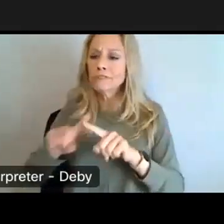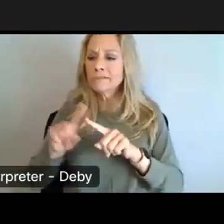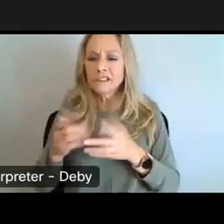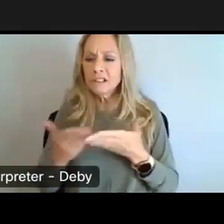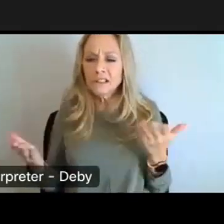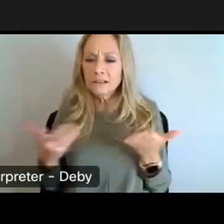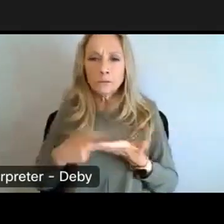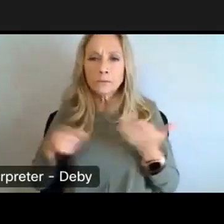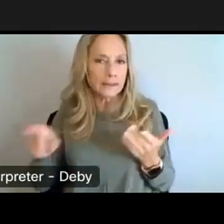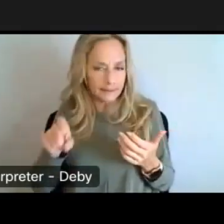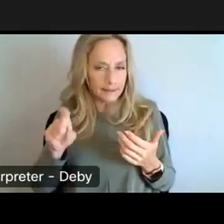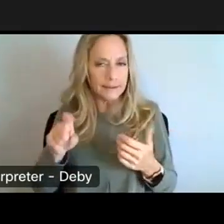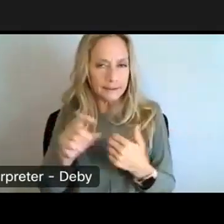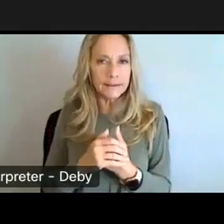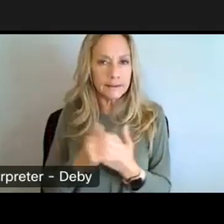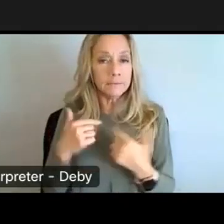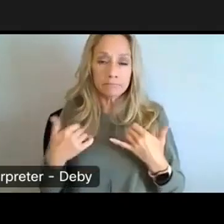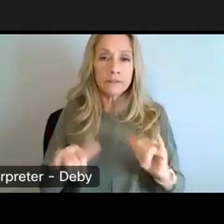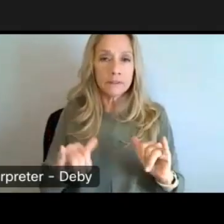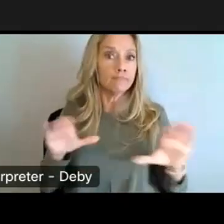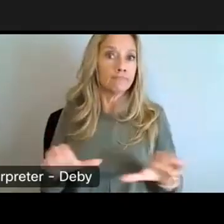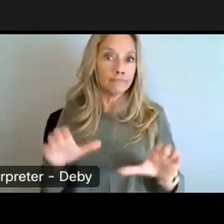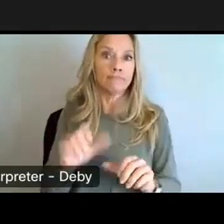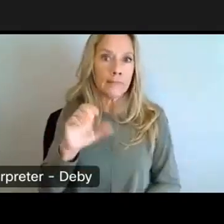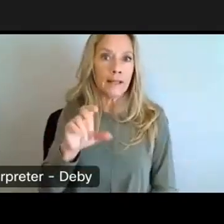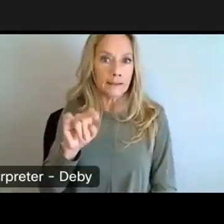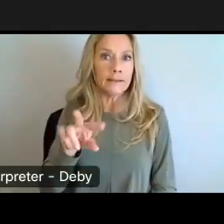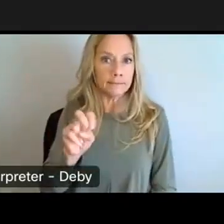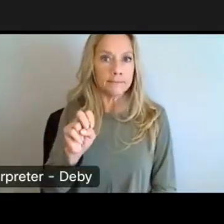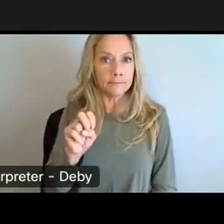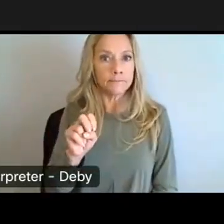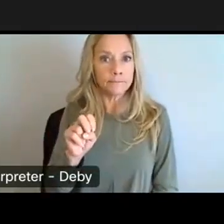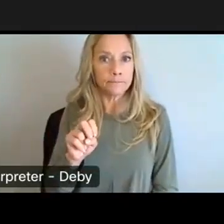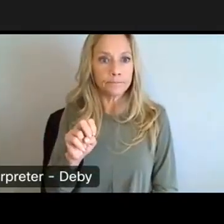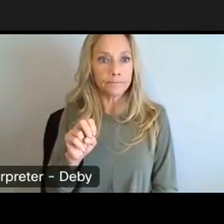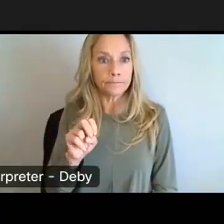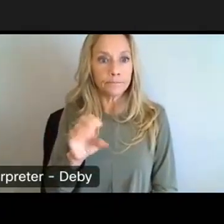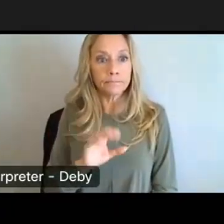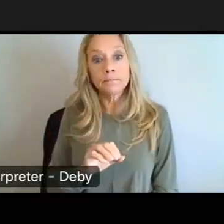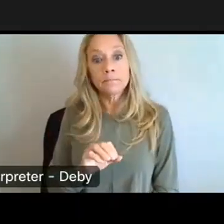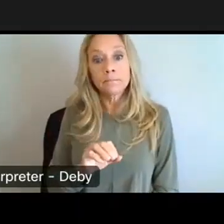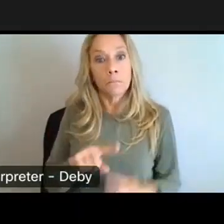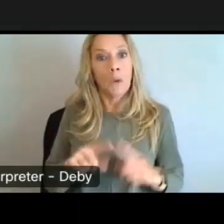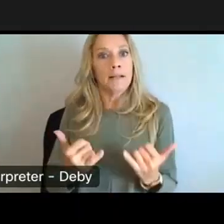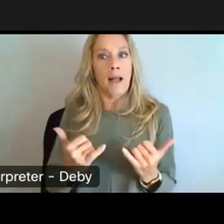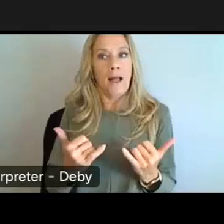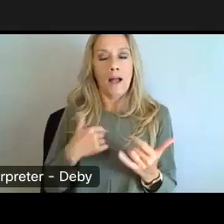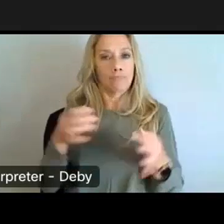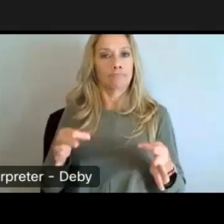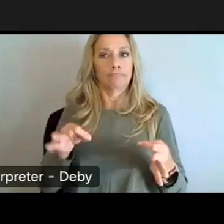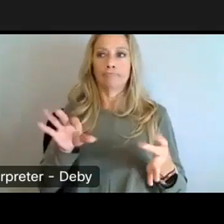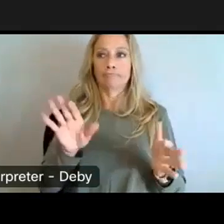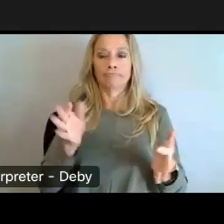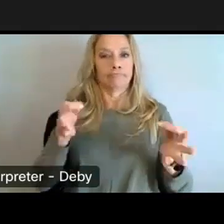things with them. So I'm still actively engaged. I just now get to pick my own schedule so that I